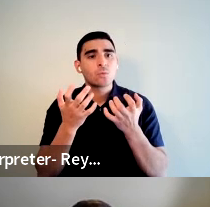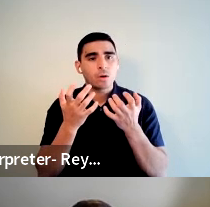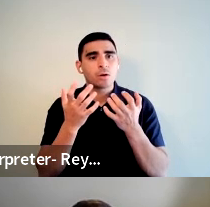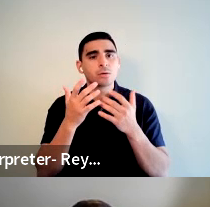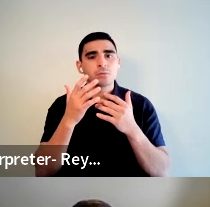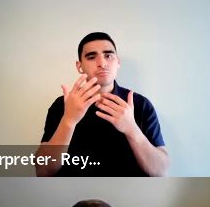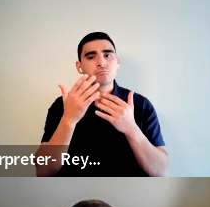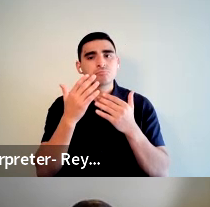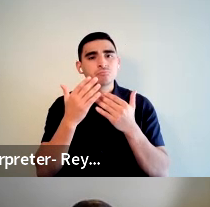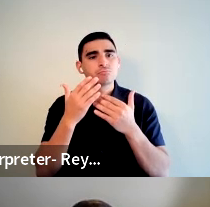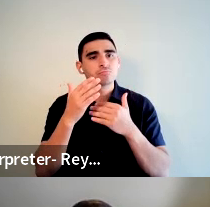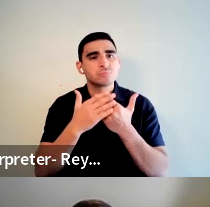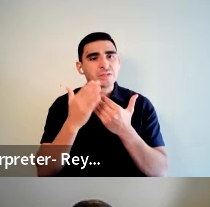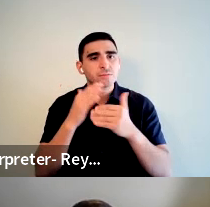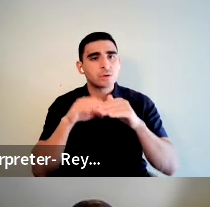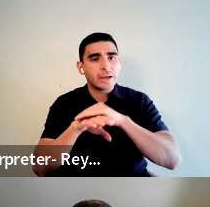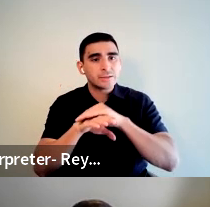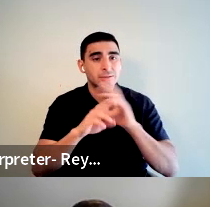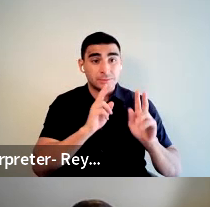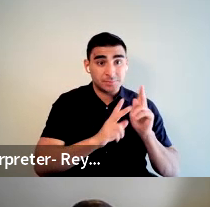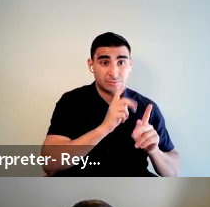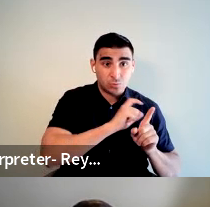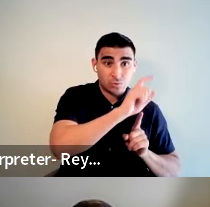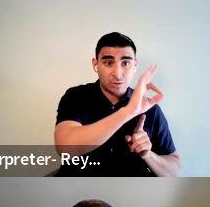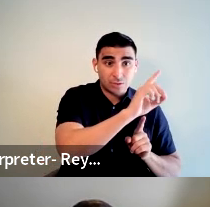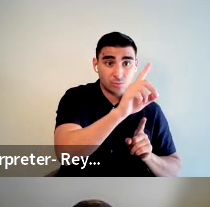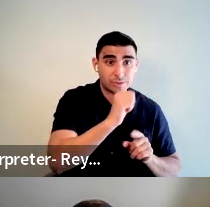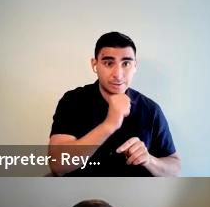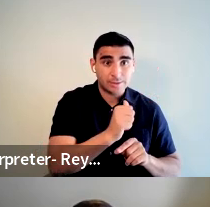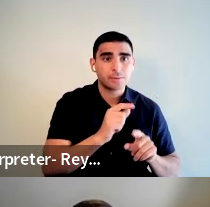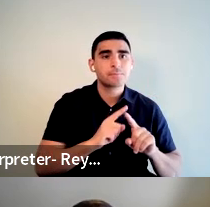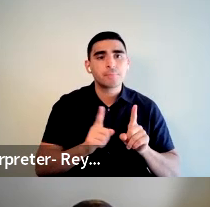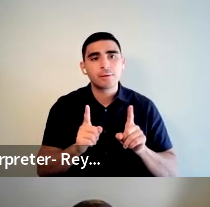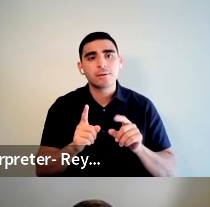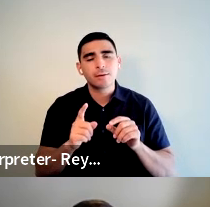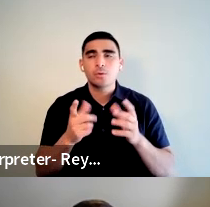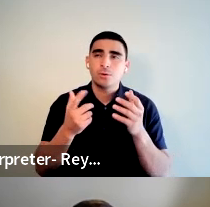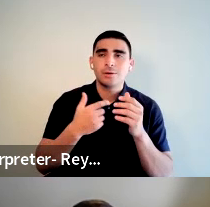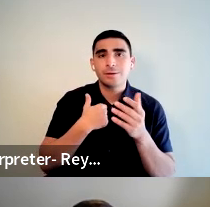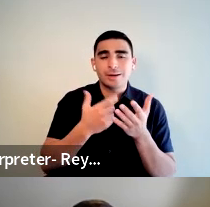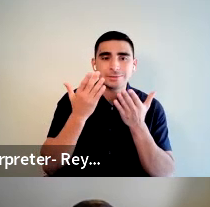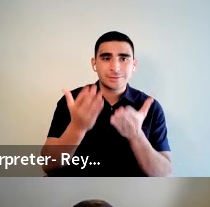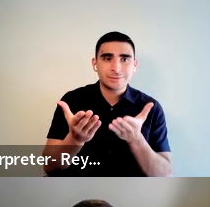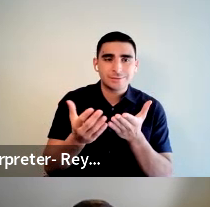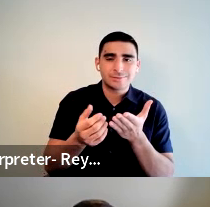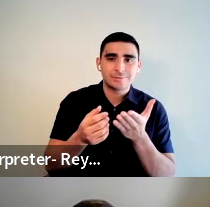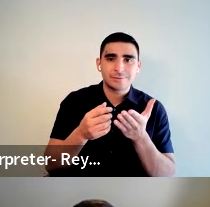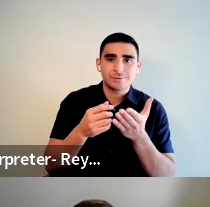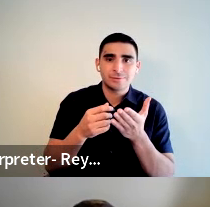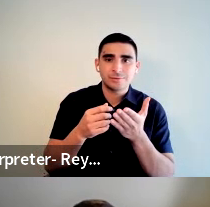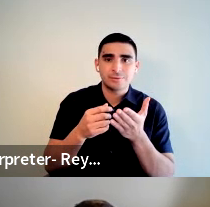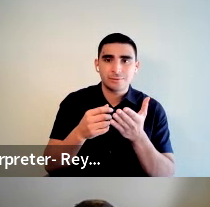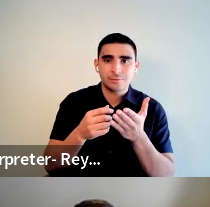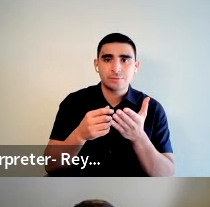for people who wouldn't call 911, we don't want to completely, well, at least I suggested we don't completely lose